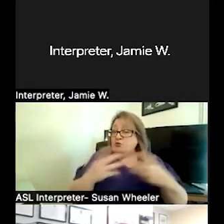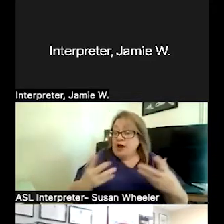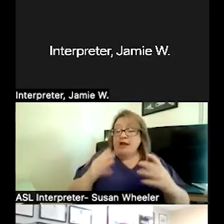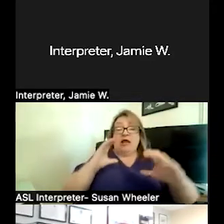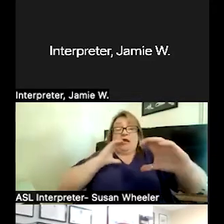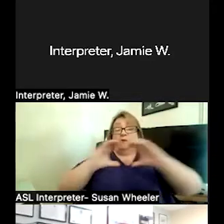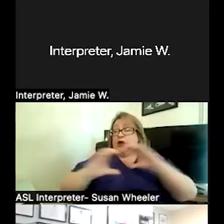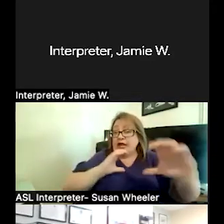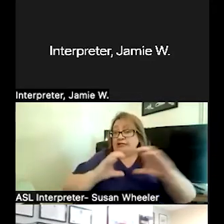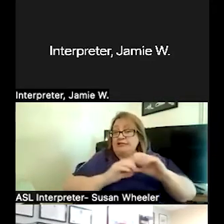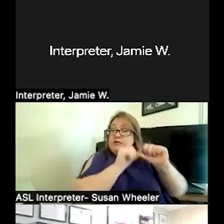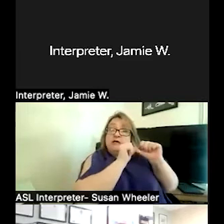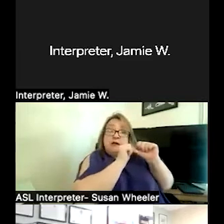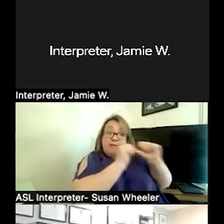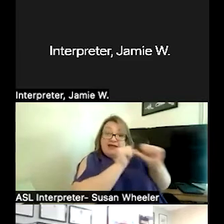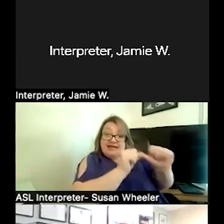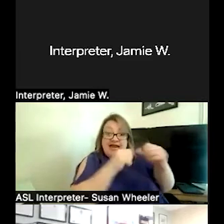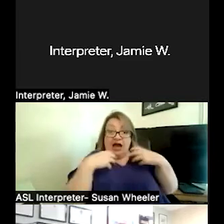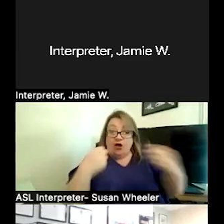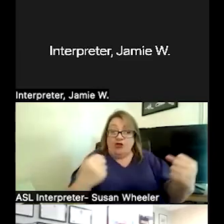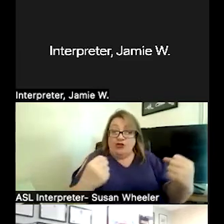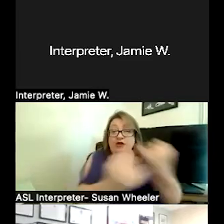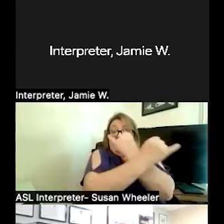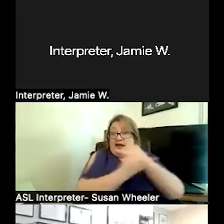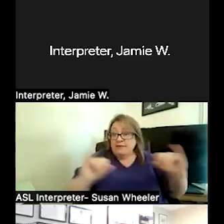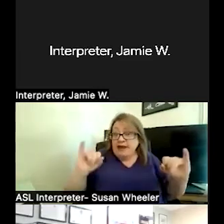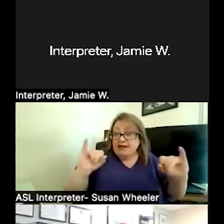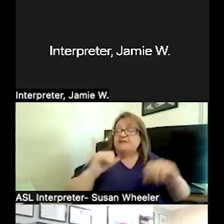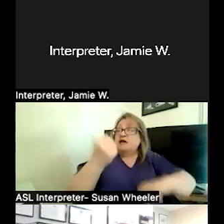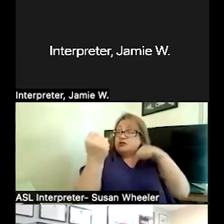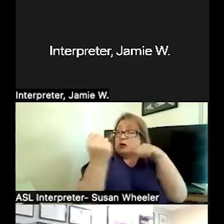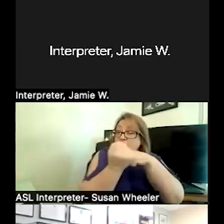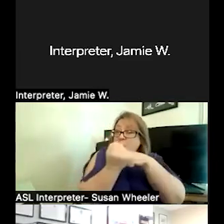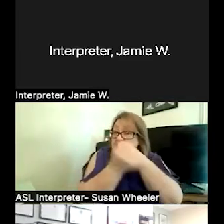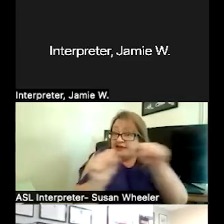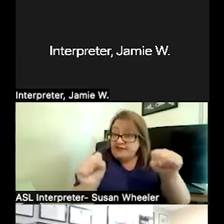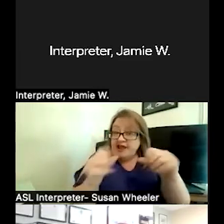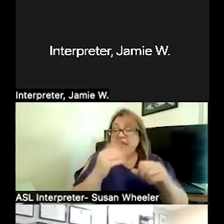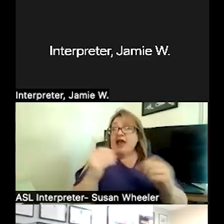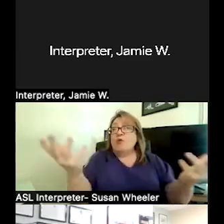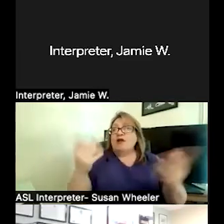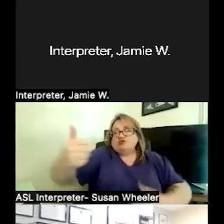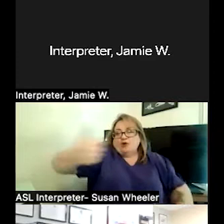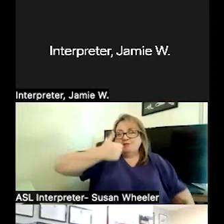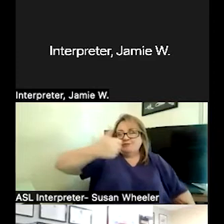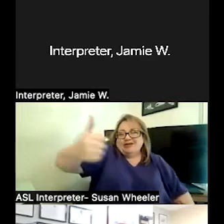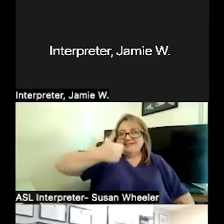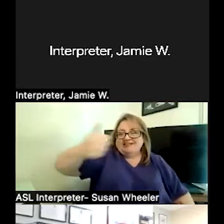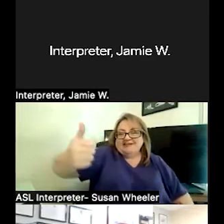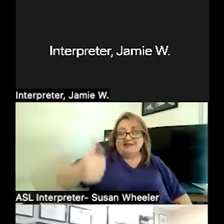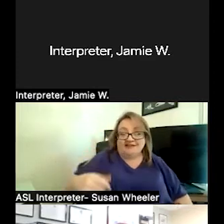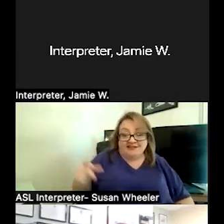health, independence, support, safety, and transportation. And thank you to June for this new terminology. But this